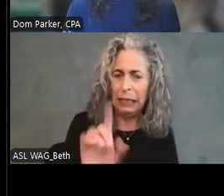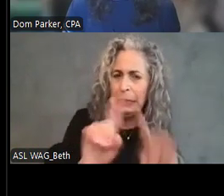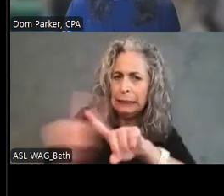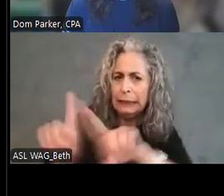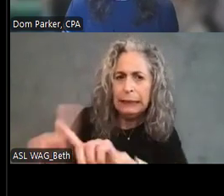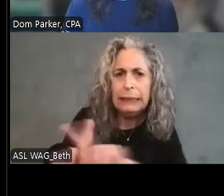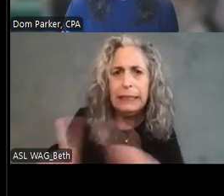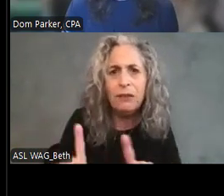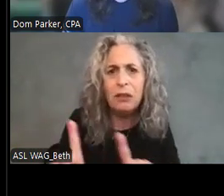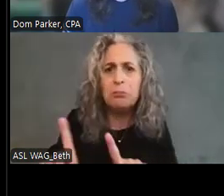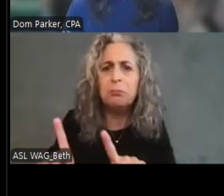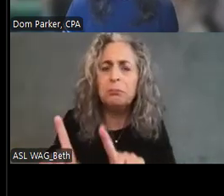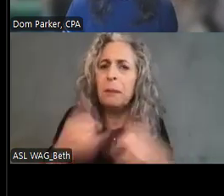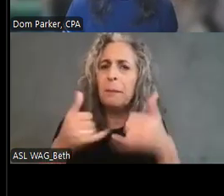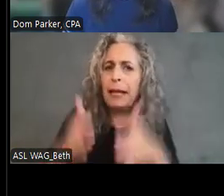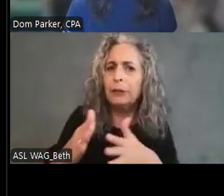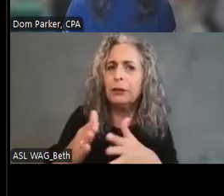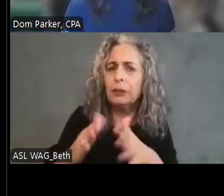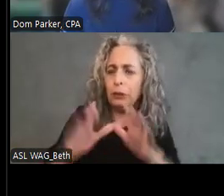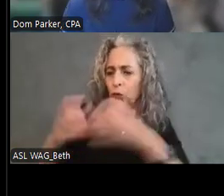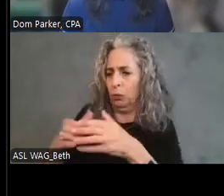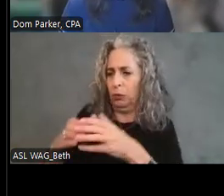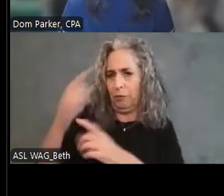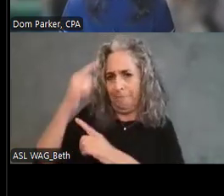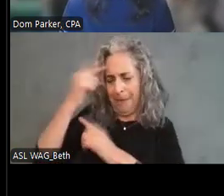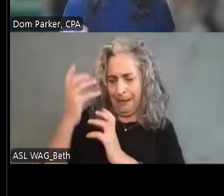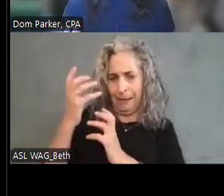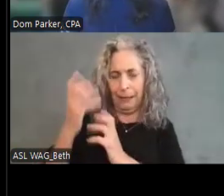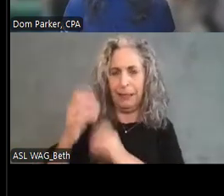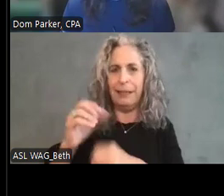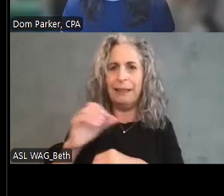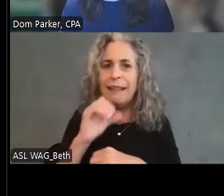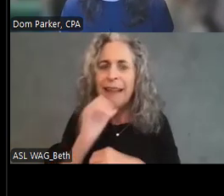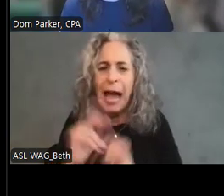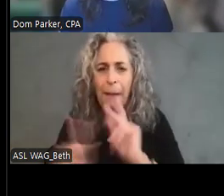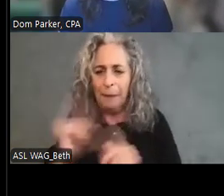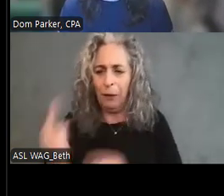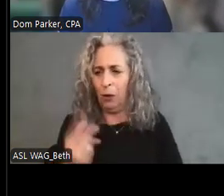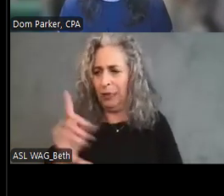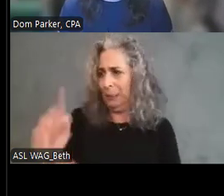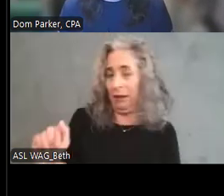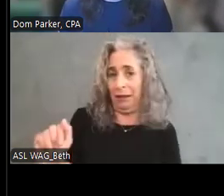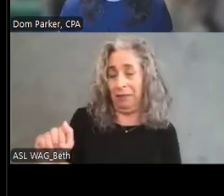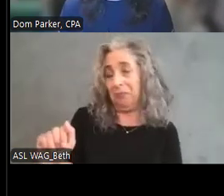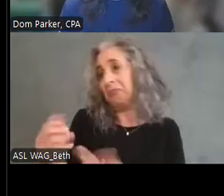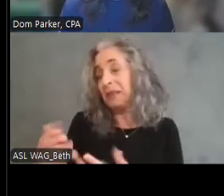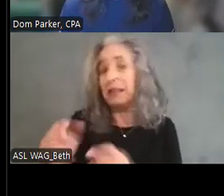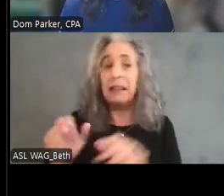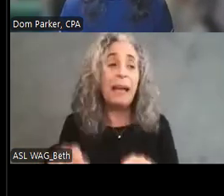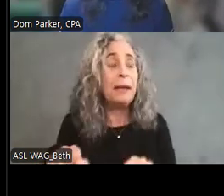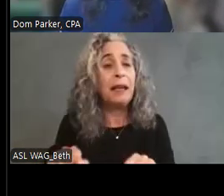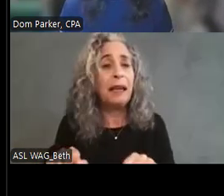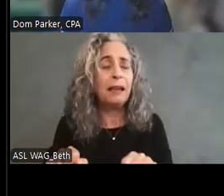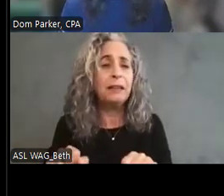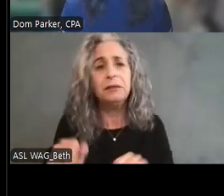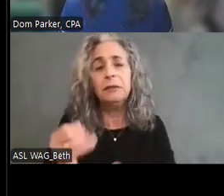in mind. And what I mean by that, it doesn't just cater for people with disabilities. It could cater for someone who might